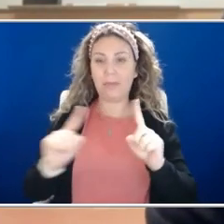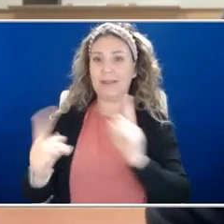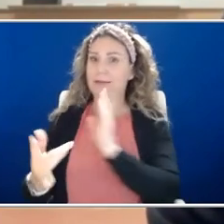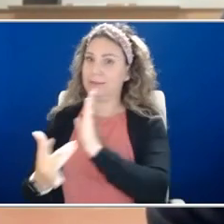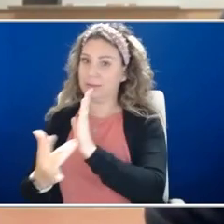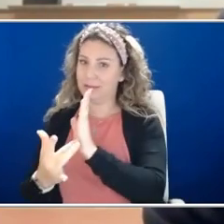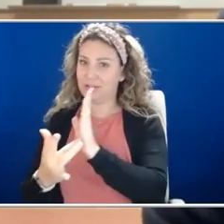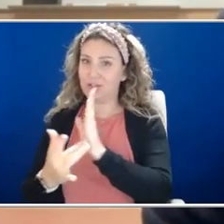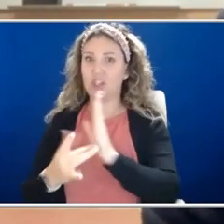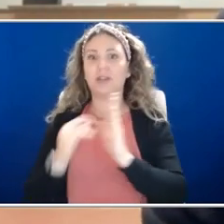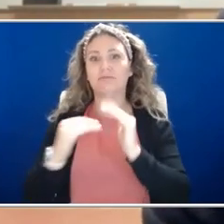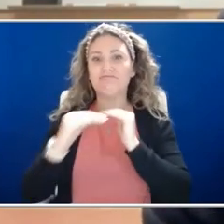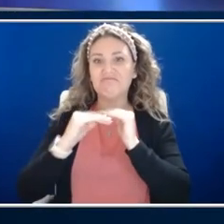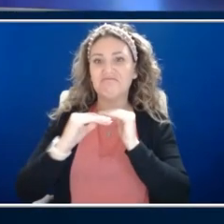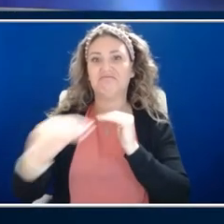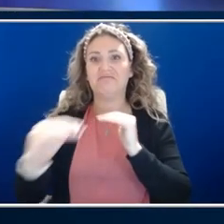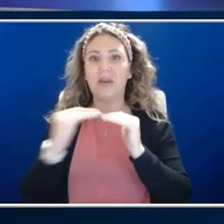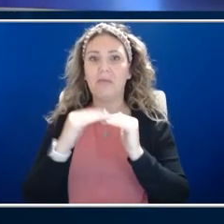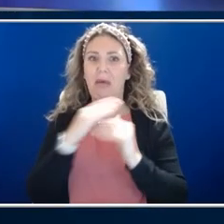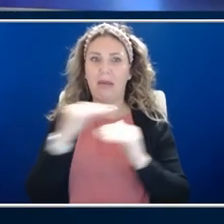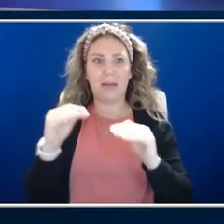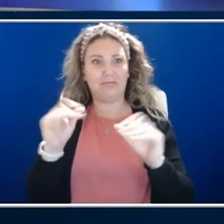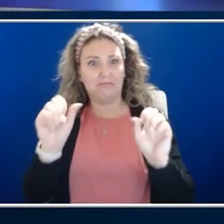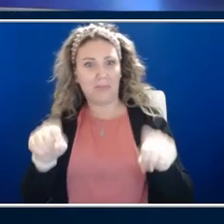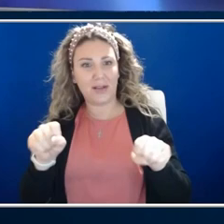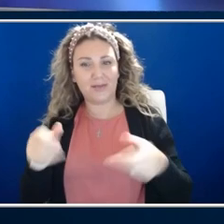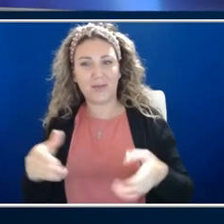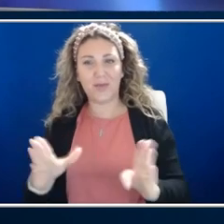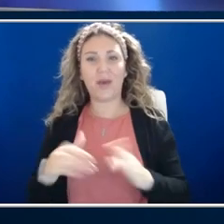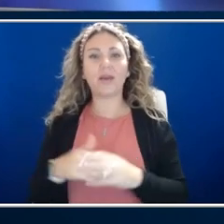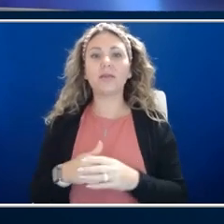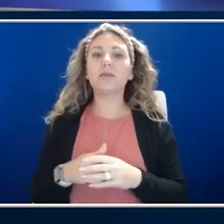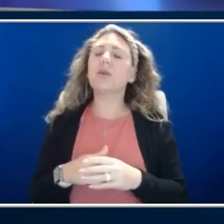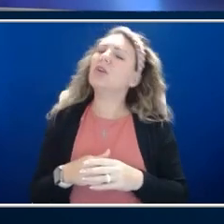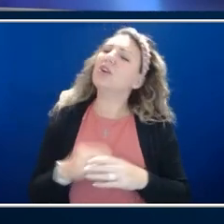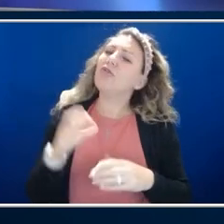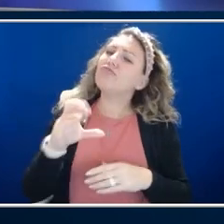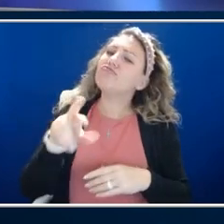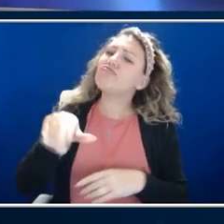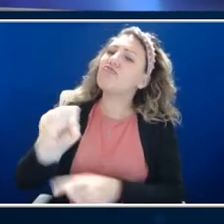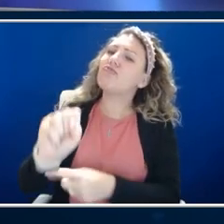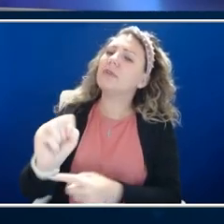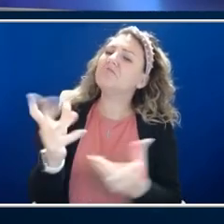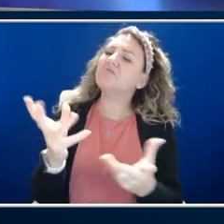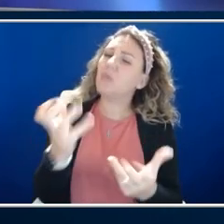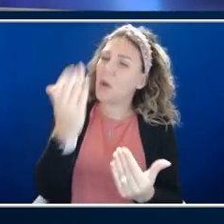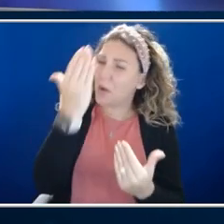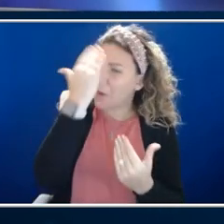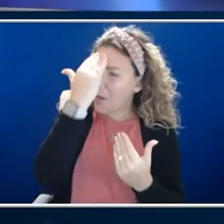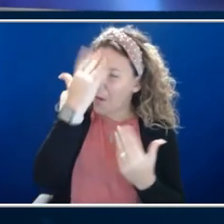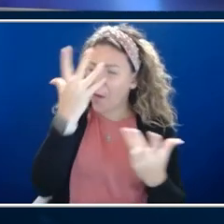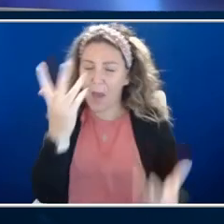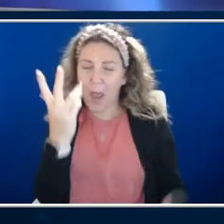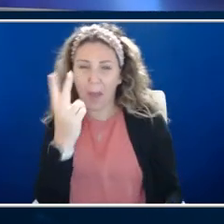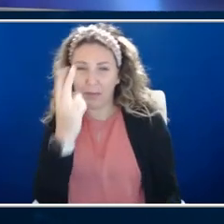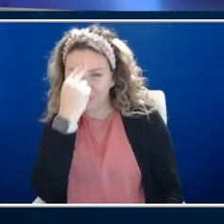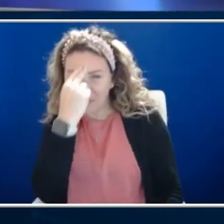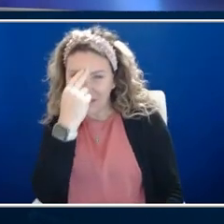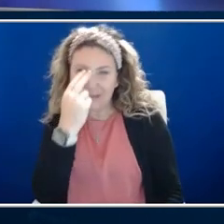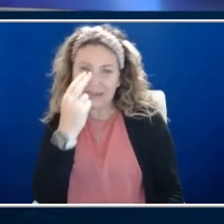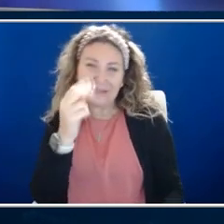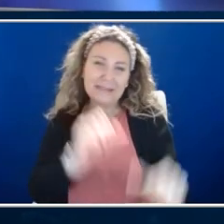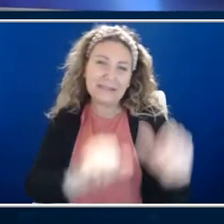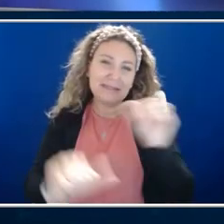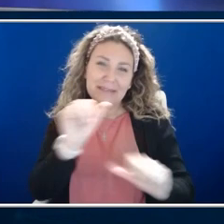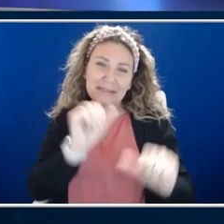an inescapable way. So Chris, here's what I want to know, being another nerd and a science fiction nerd, are